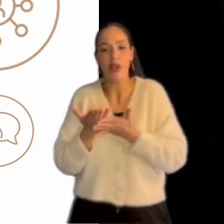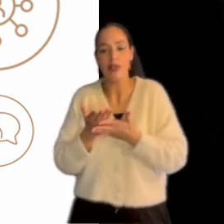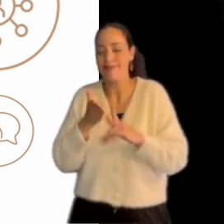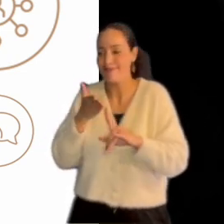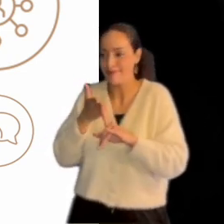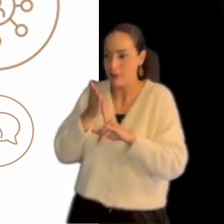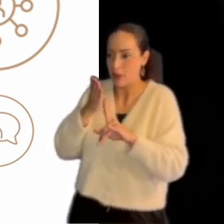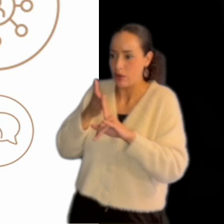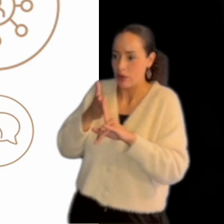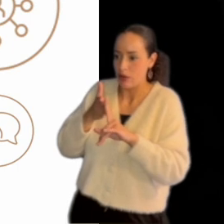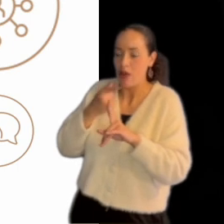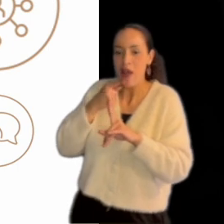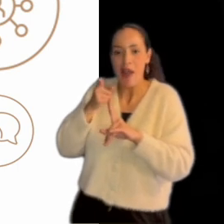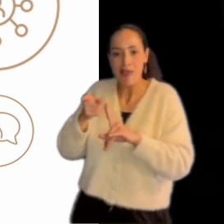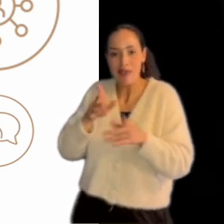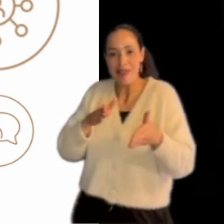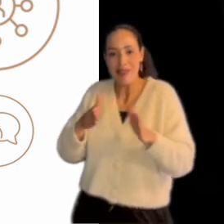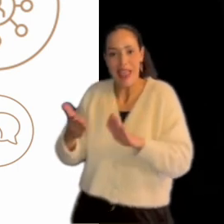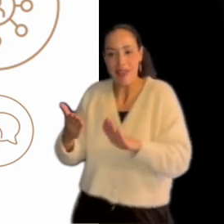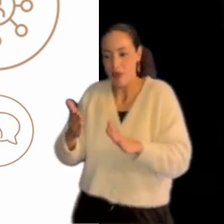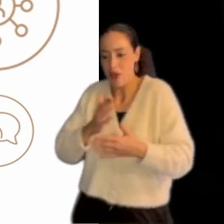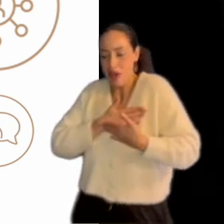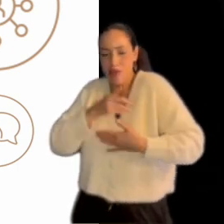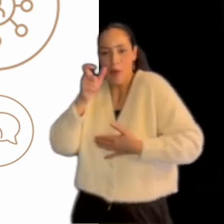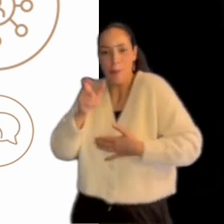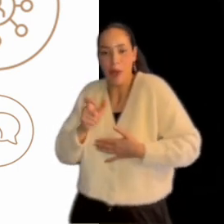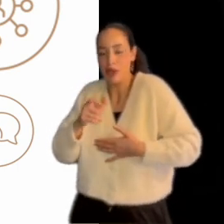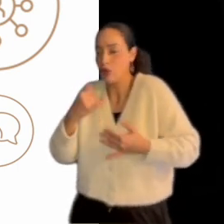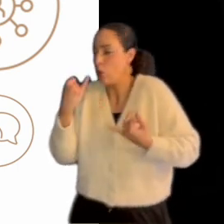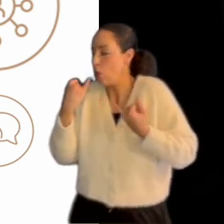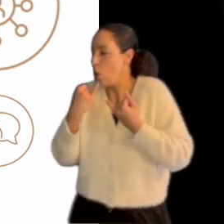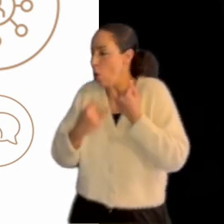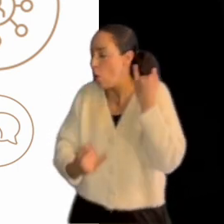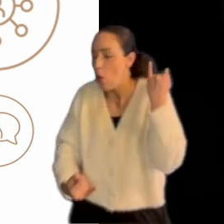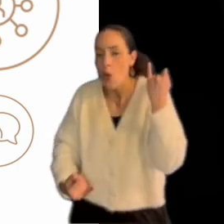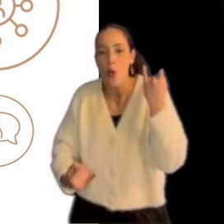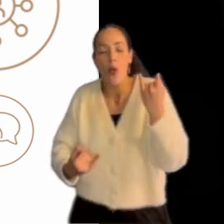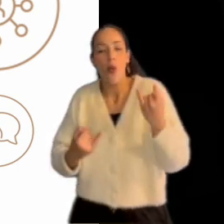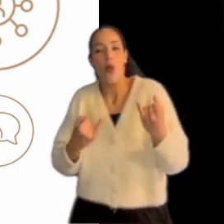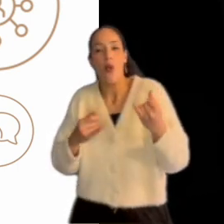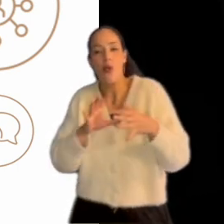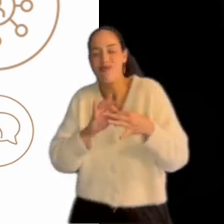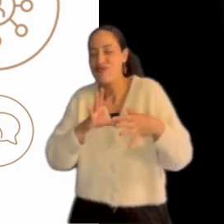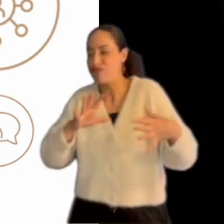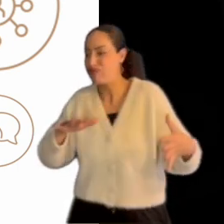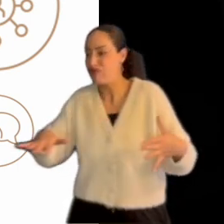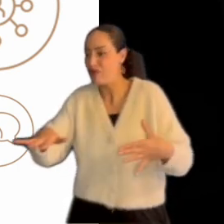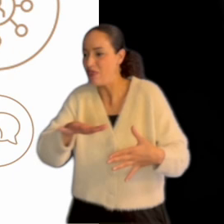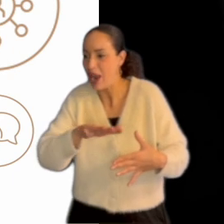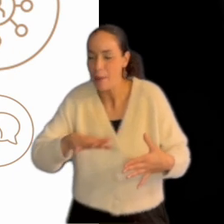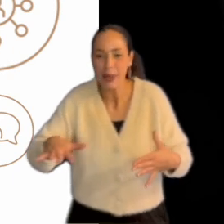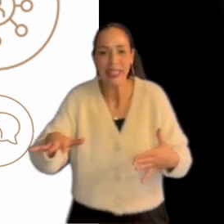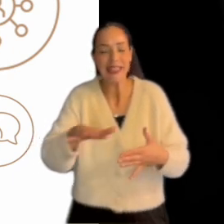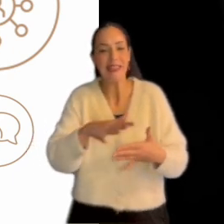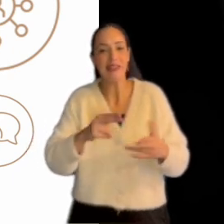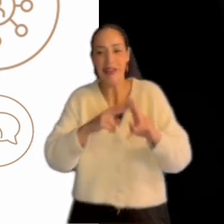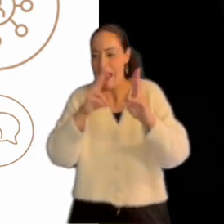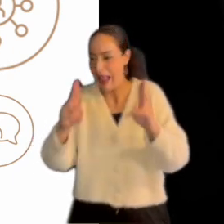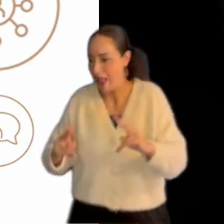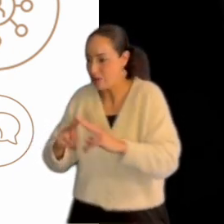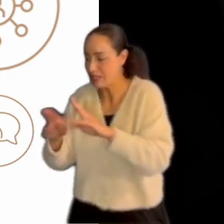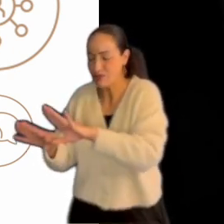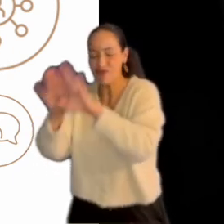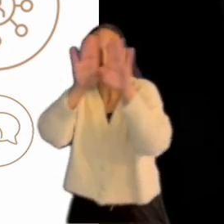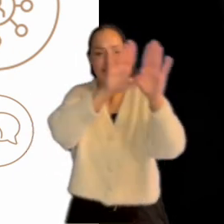within households and across the entire country. Such was the intensity of this disconnection that often caseworkers would tell me that they did not know